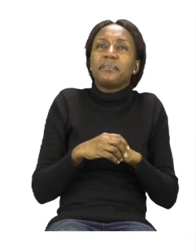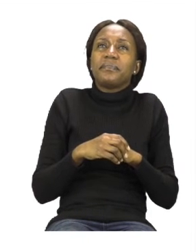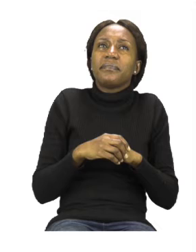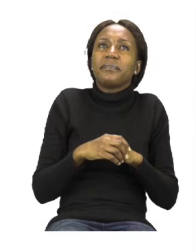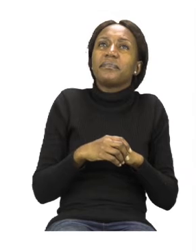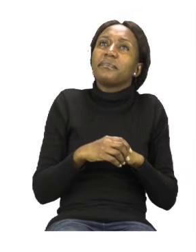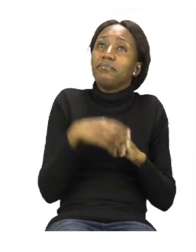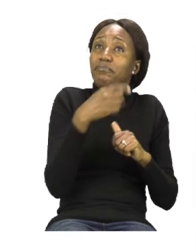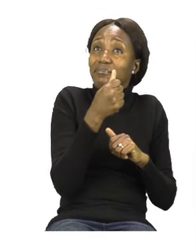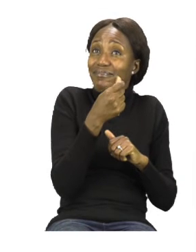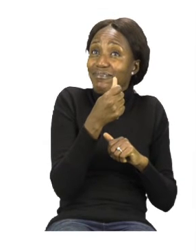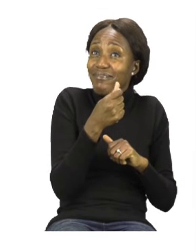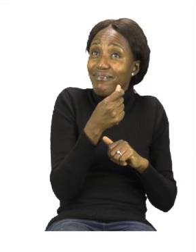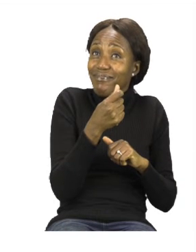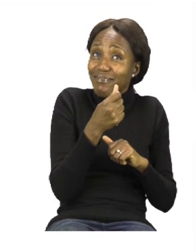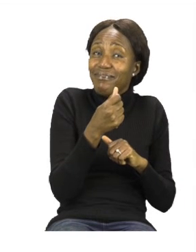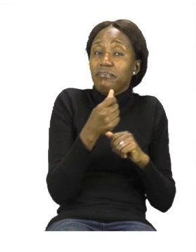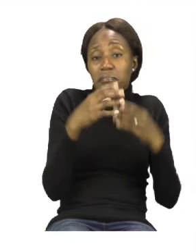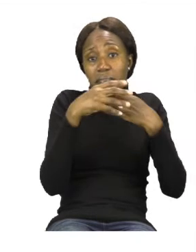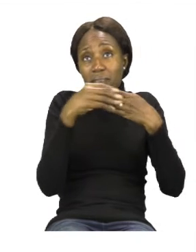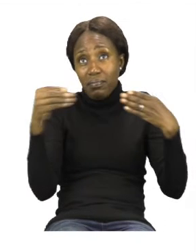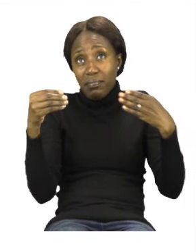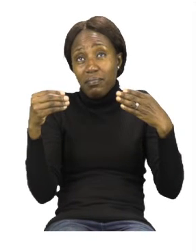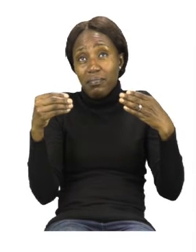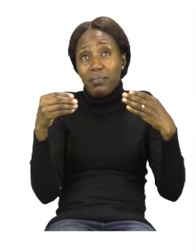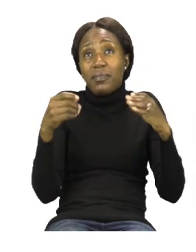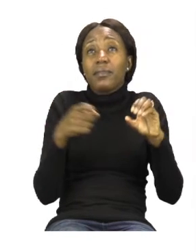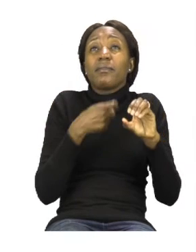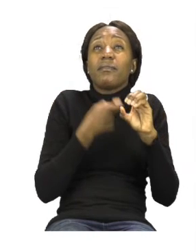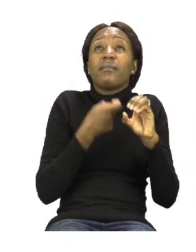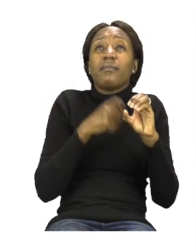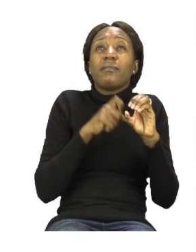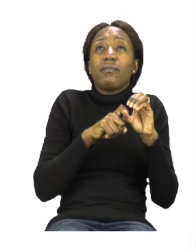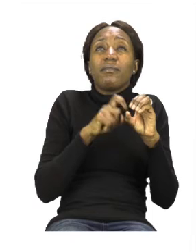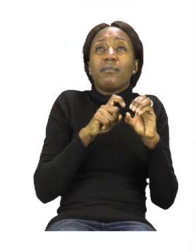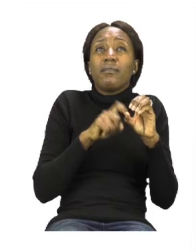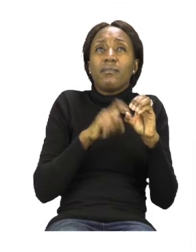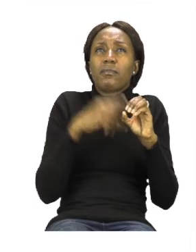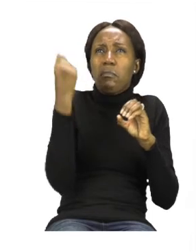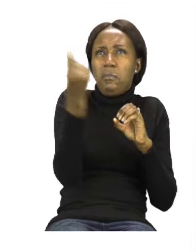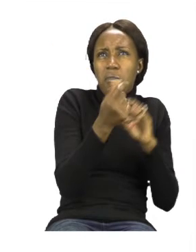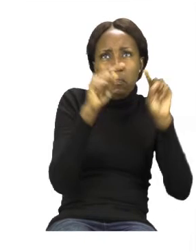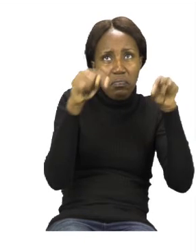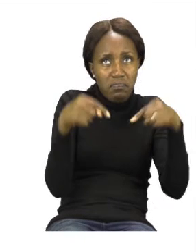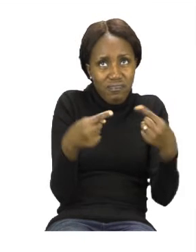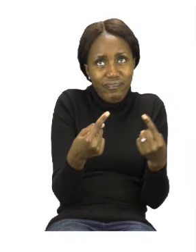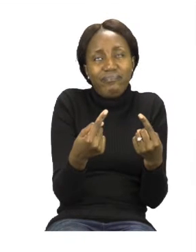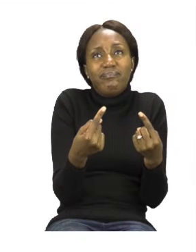The word money are notes and coins that we use to buy all the things we